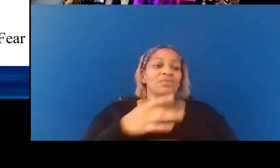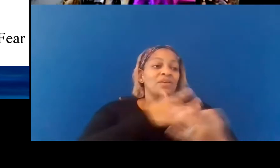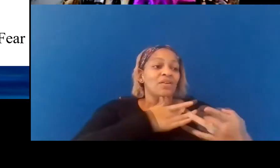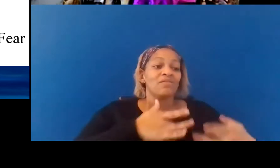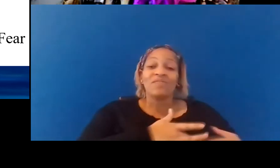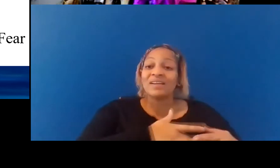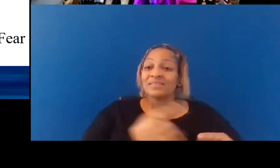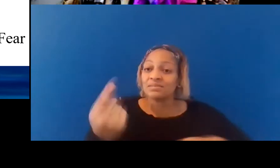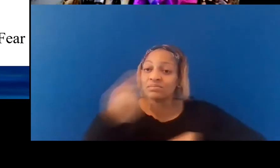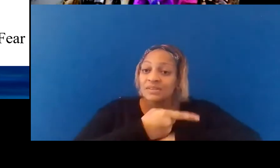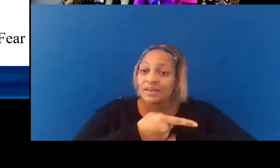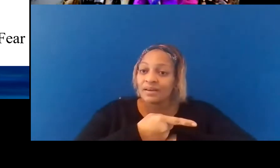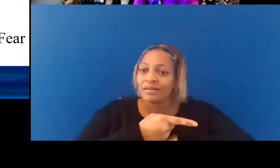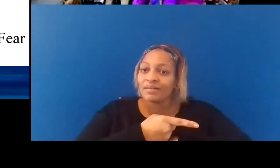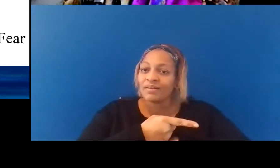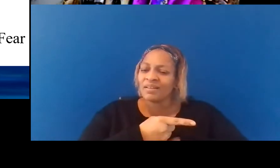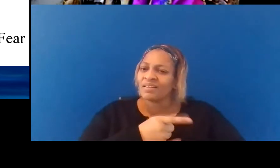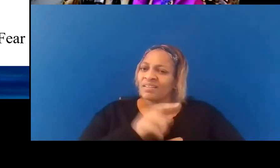all year,